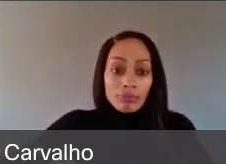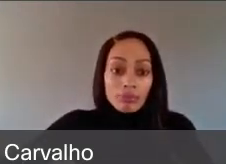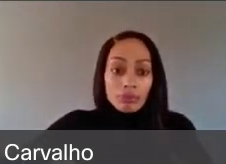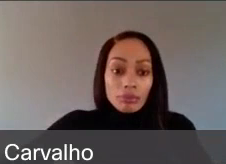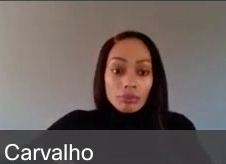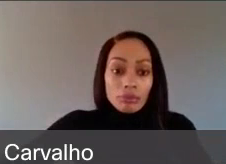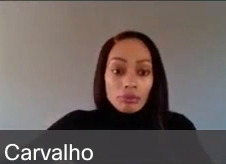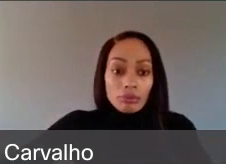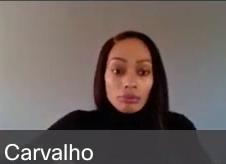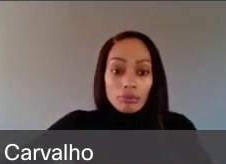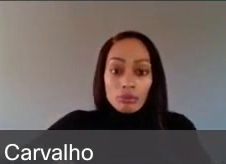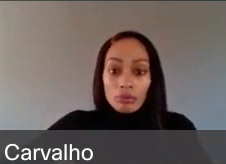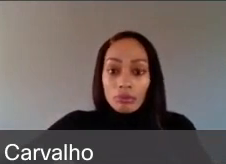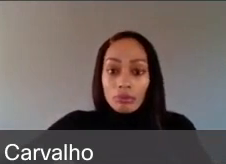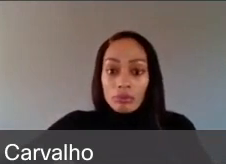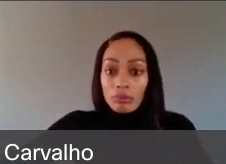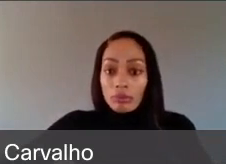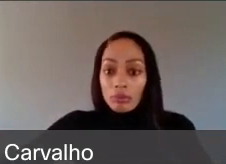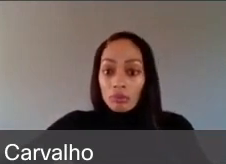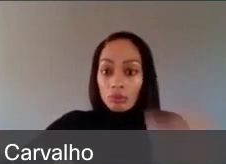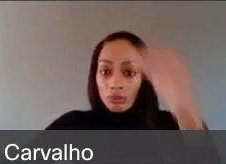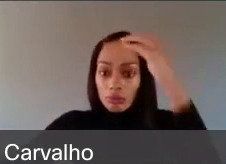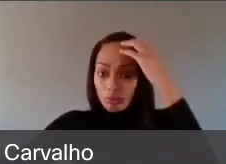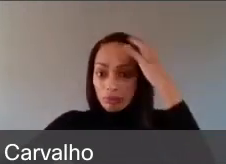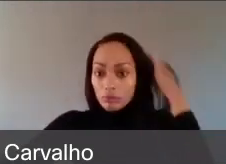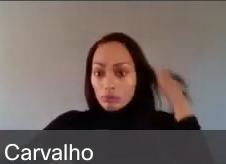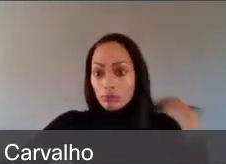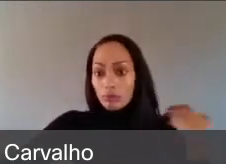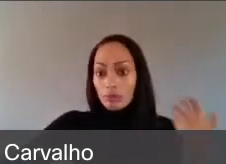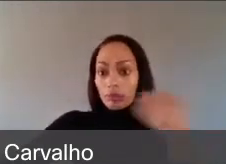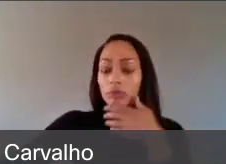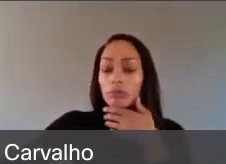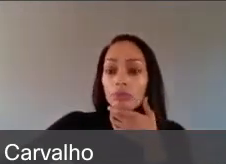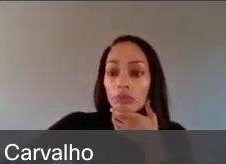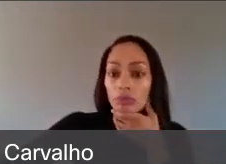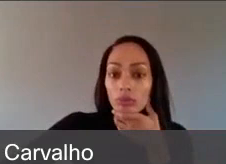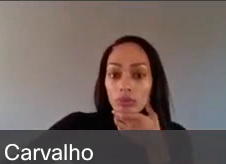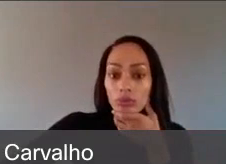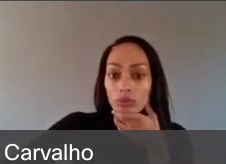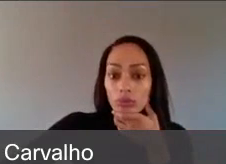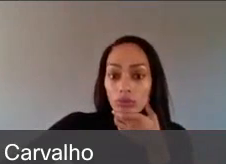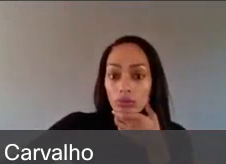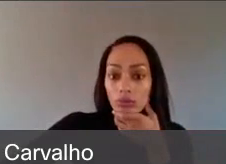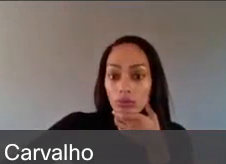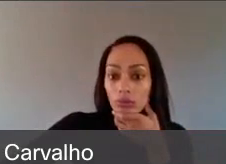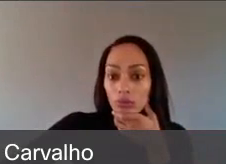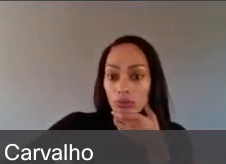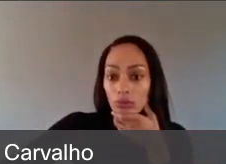because that's really beyond the purview of what we can do in a few hours together. We'd need a couple of weeks to really do that, although we will provide some